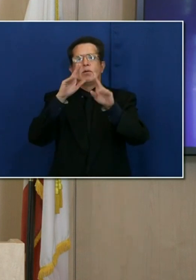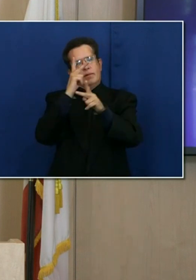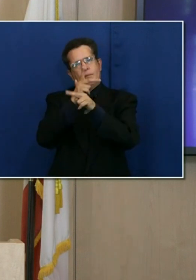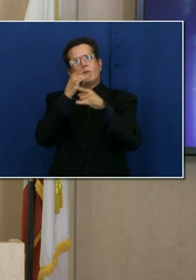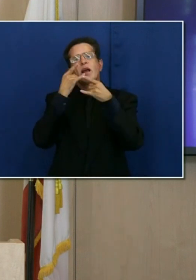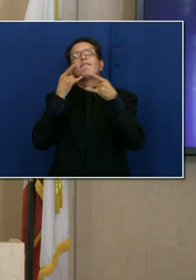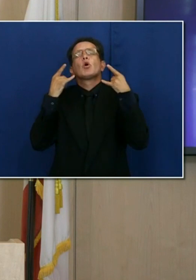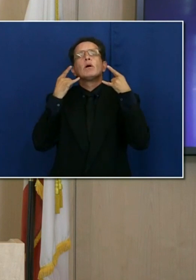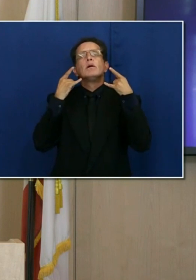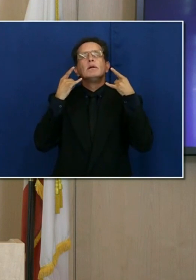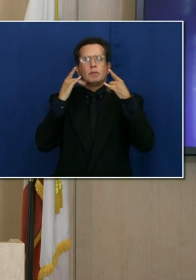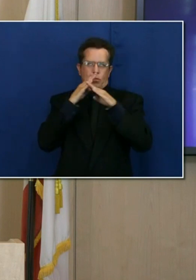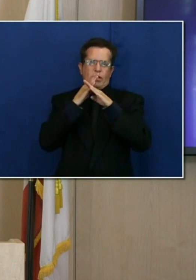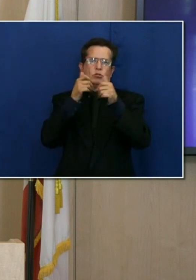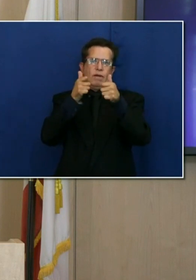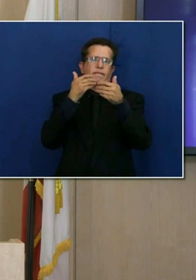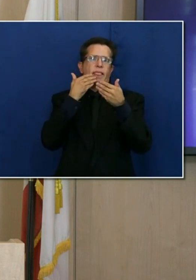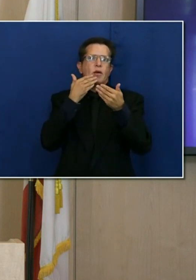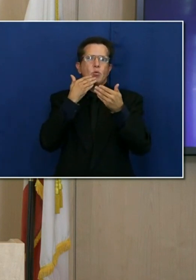covering. Thank you.